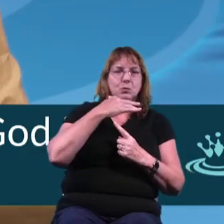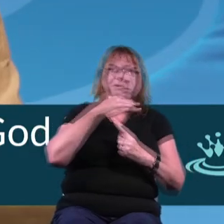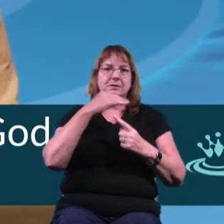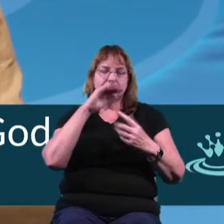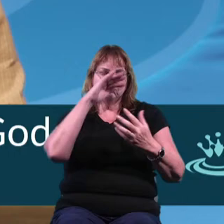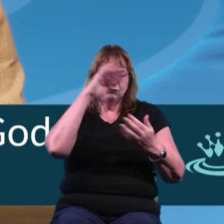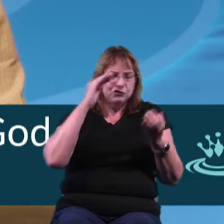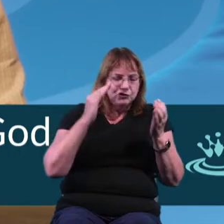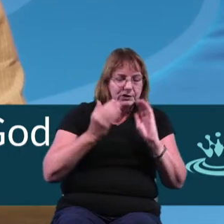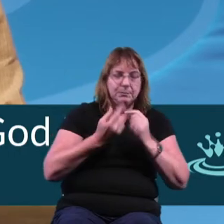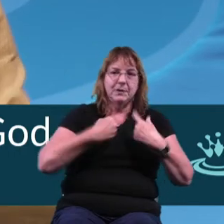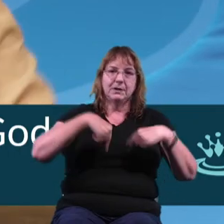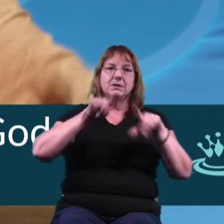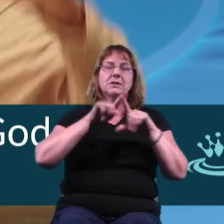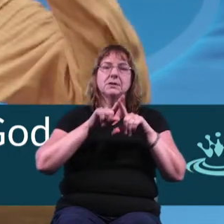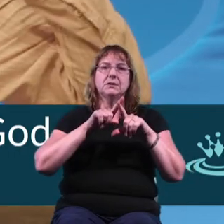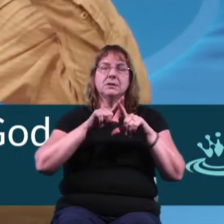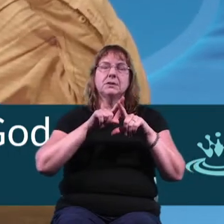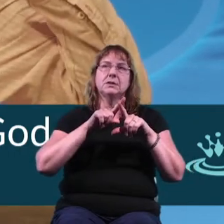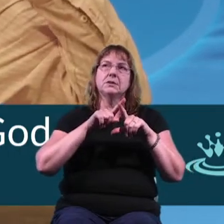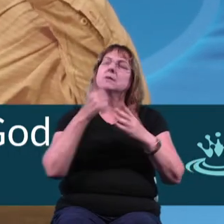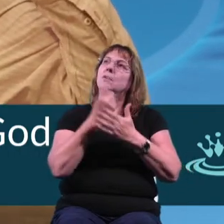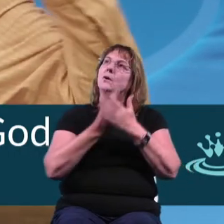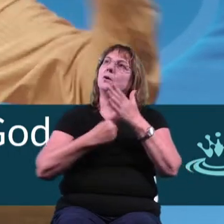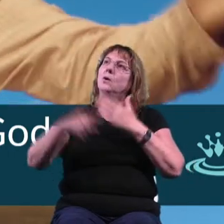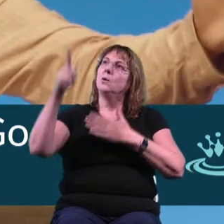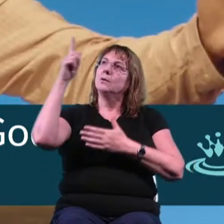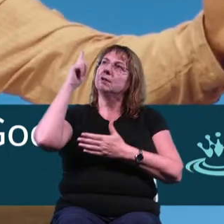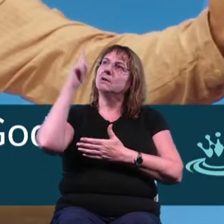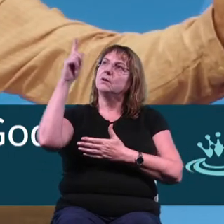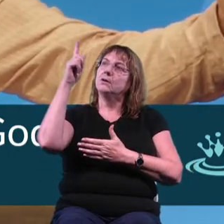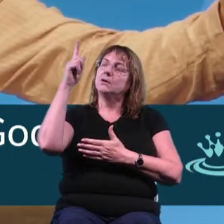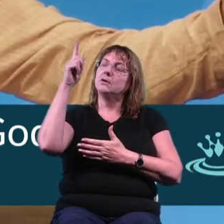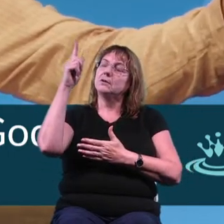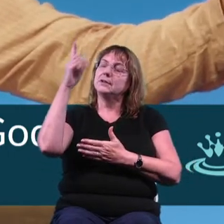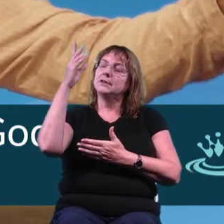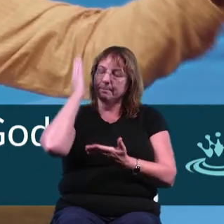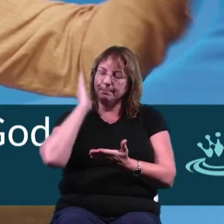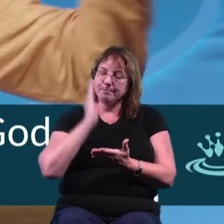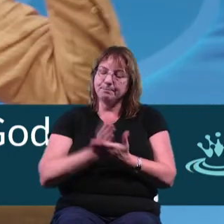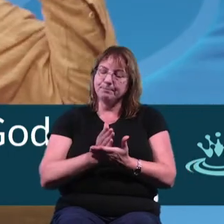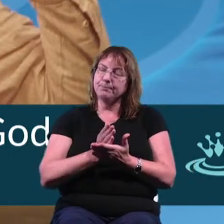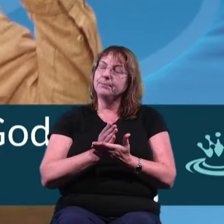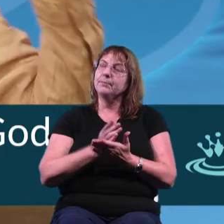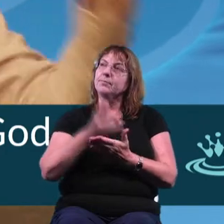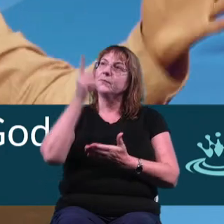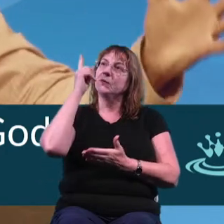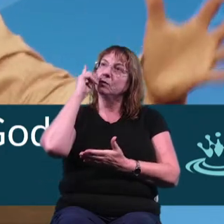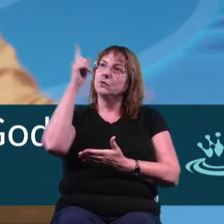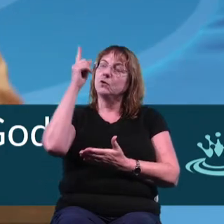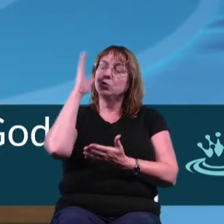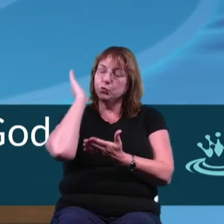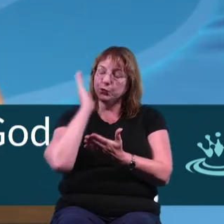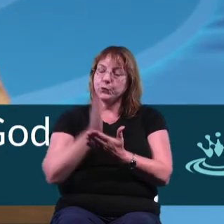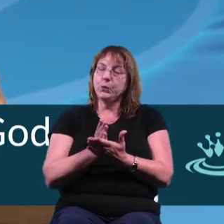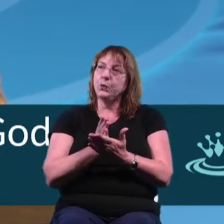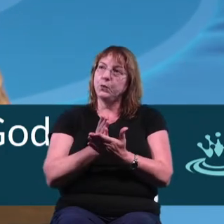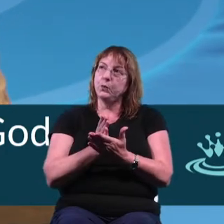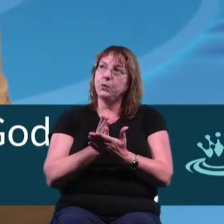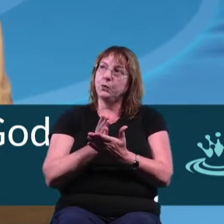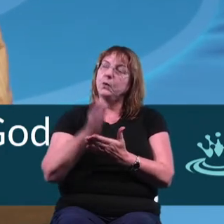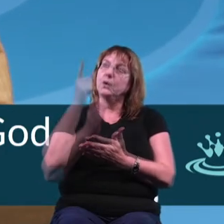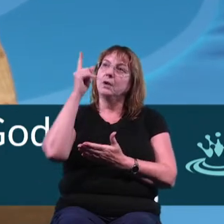us. But only God is the God. Only God is the true God.